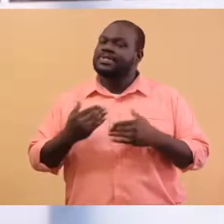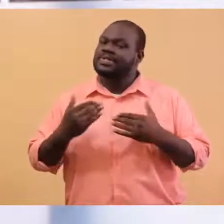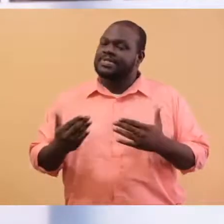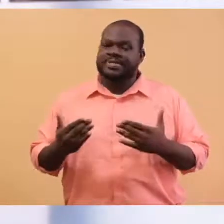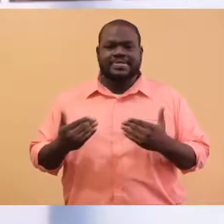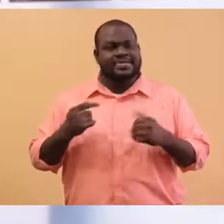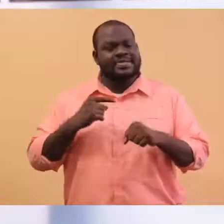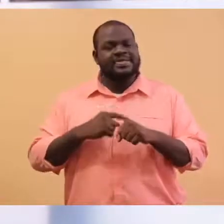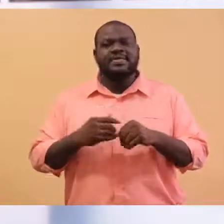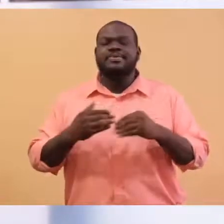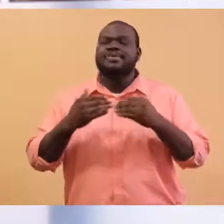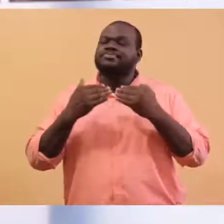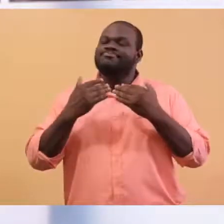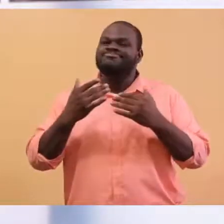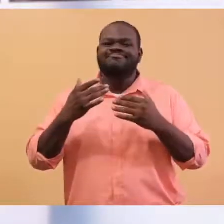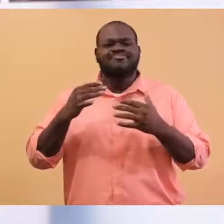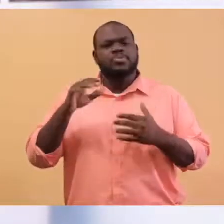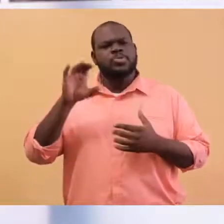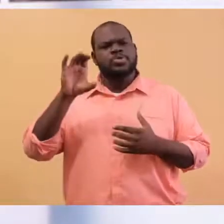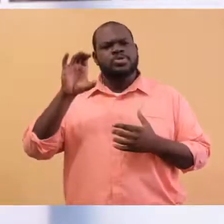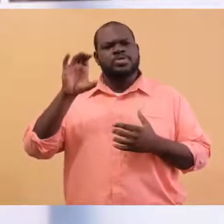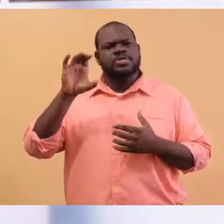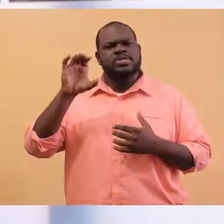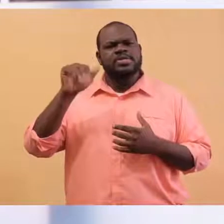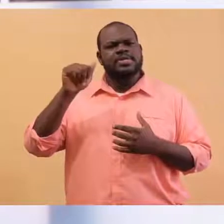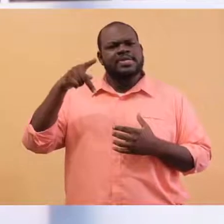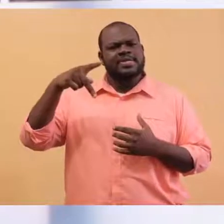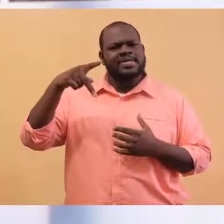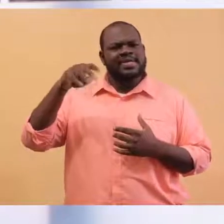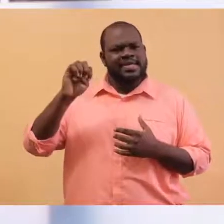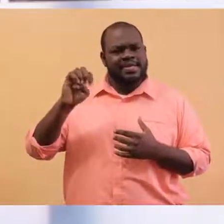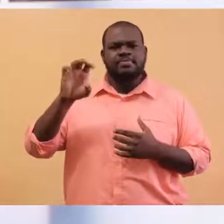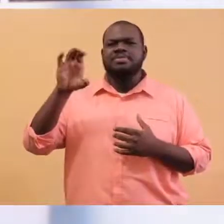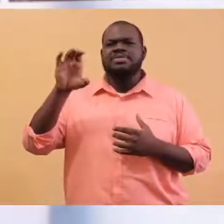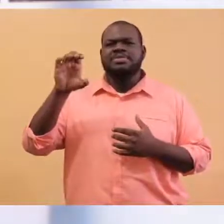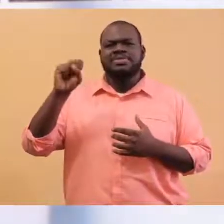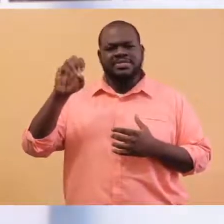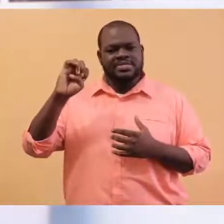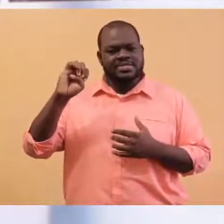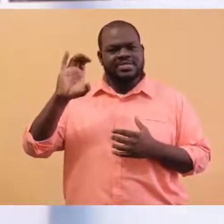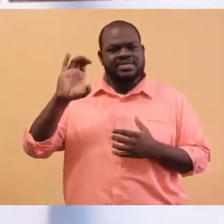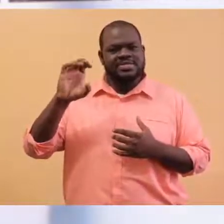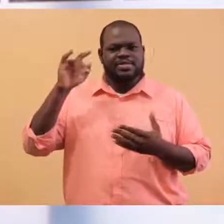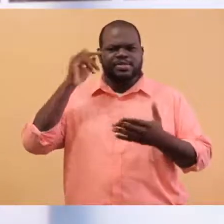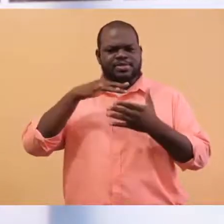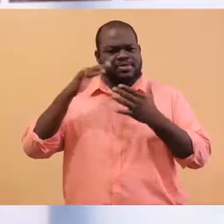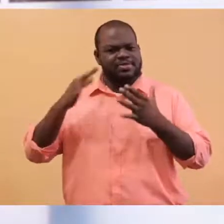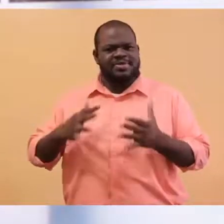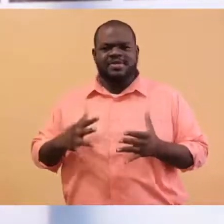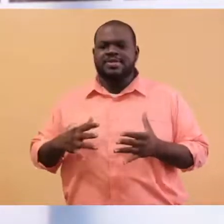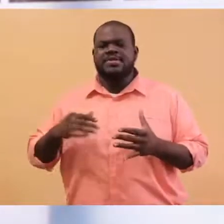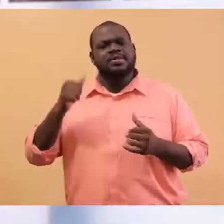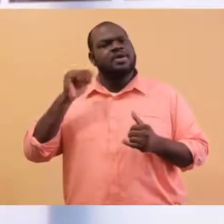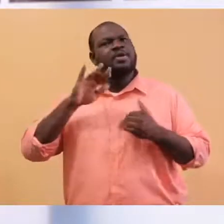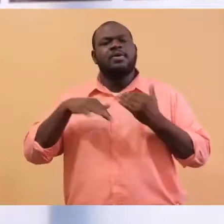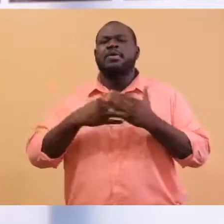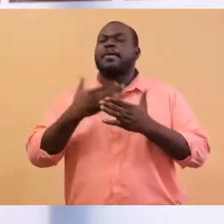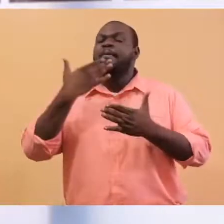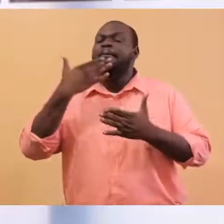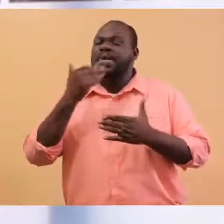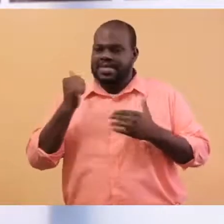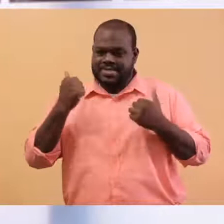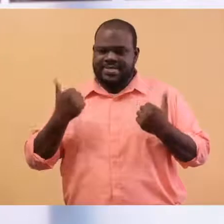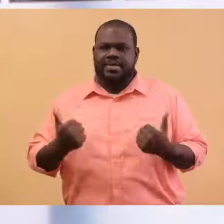students all the very best at this time. It is a call for you to remember the four most critical things for your